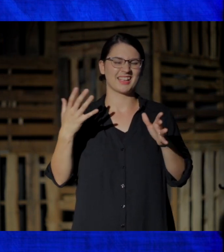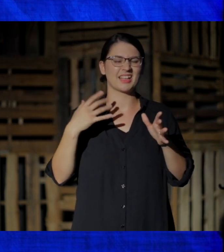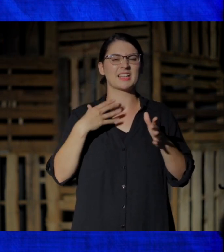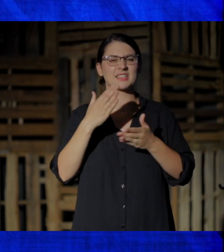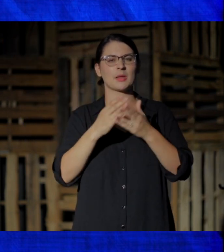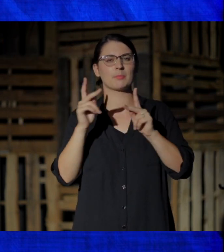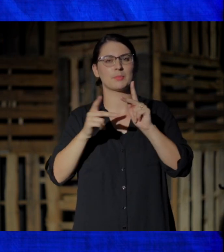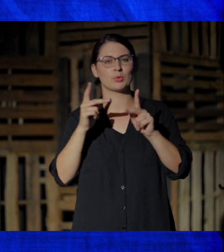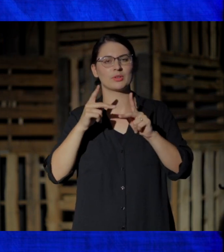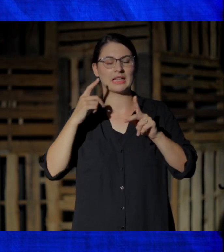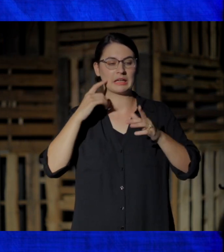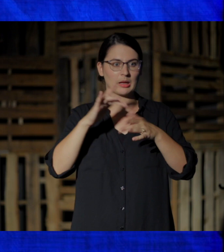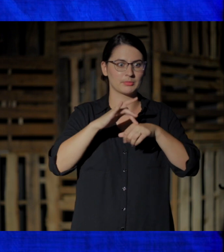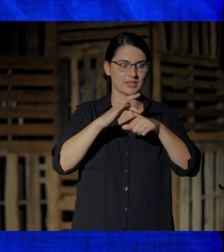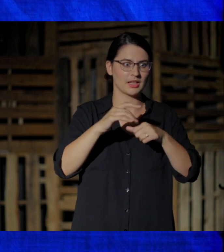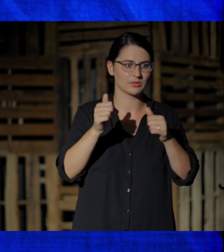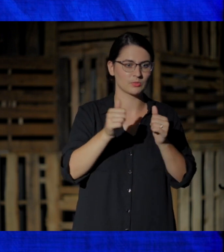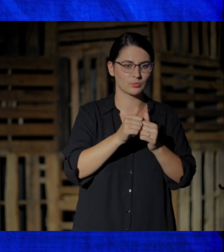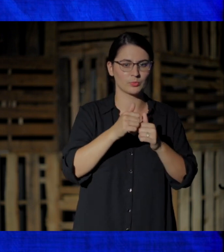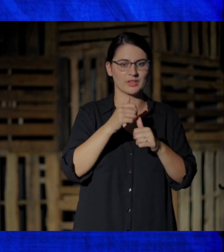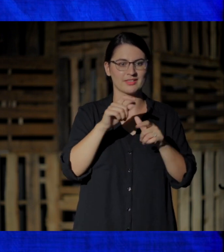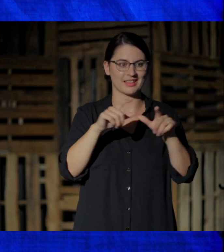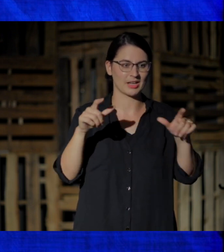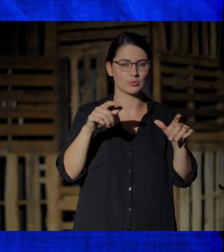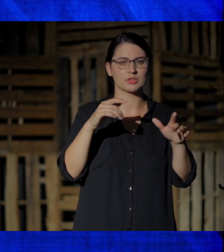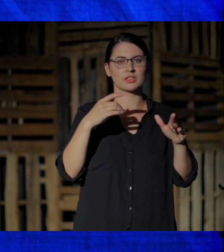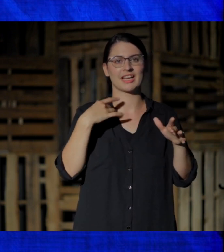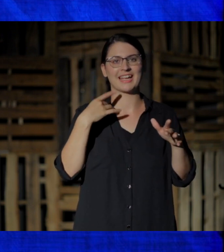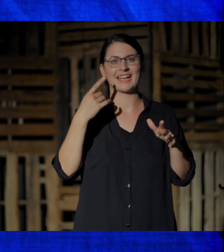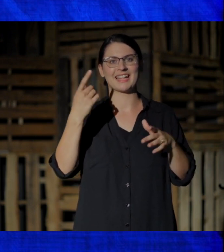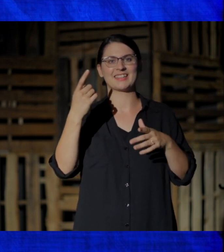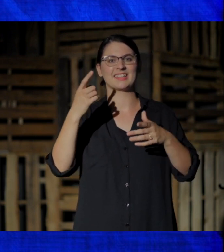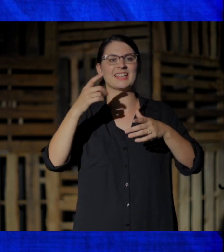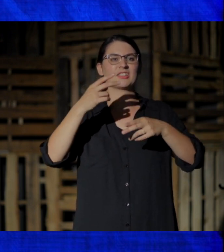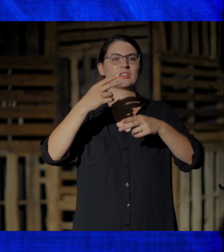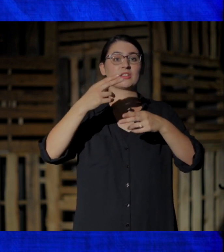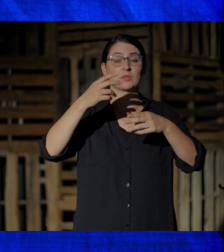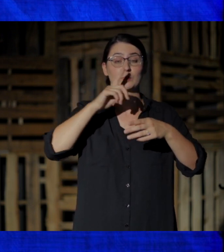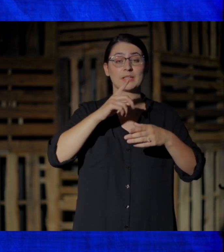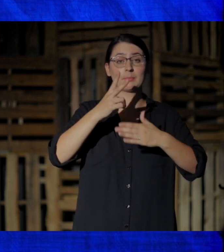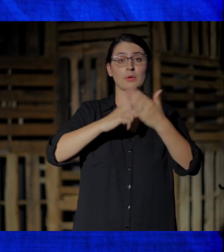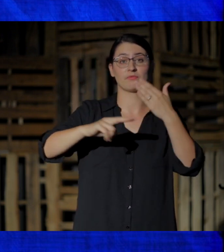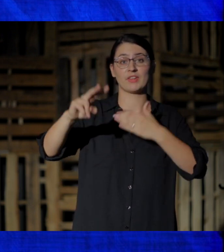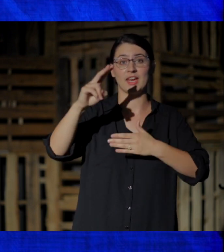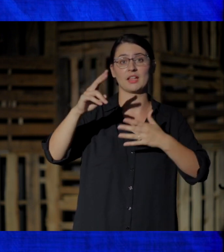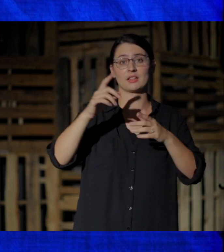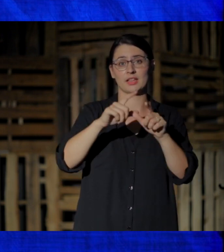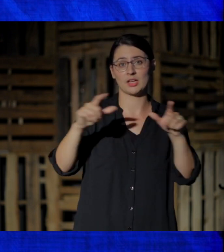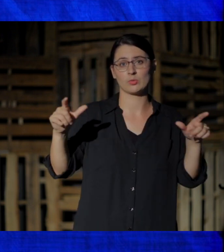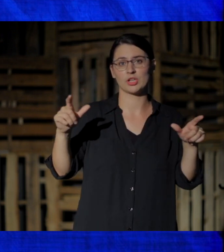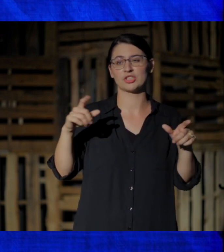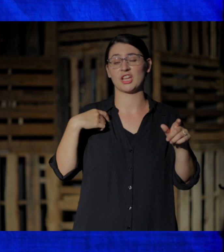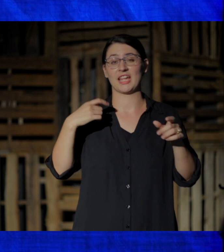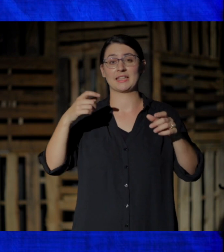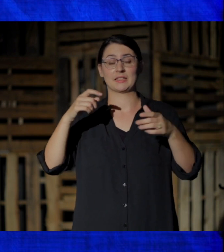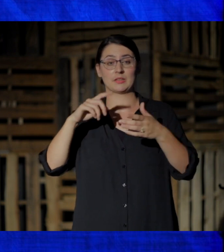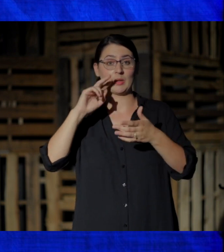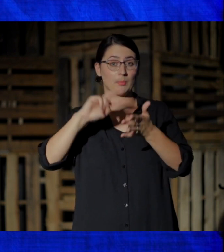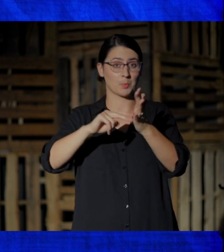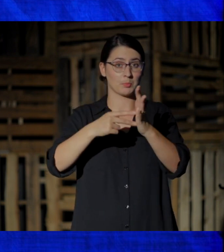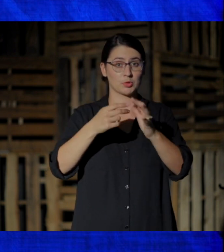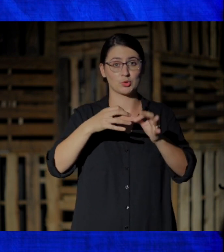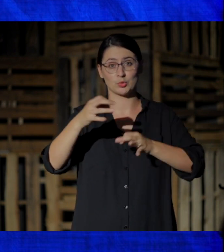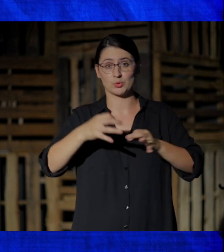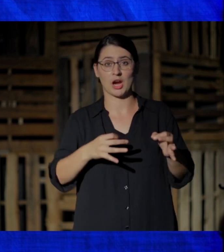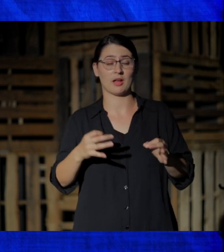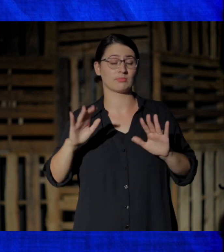prophetic language that is meant to describe the awesomeness and grandeur of an event. All right? That's what we're supposed to